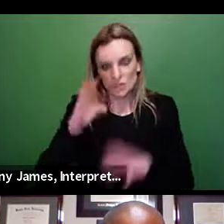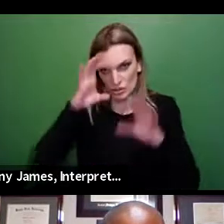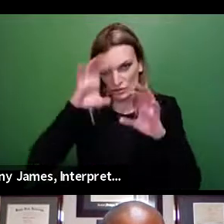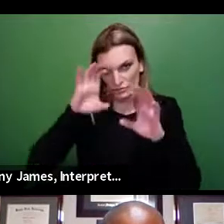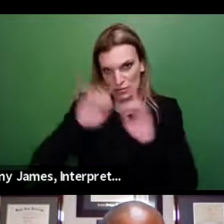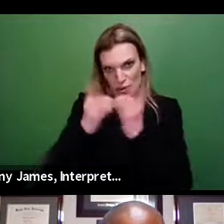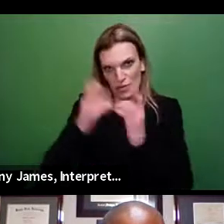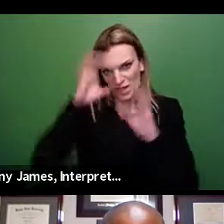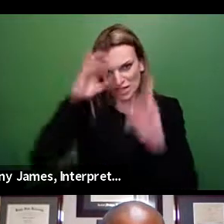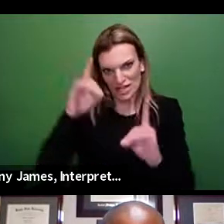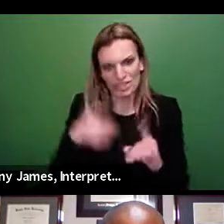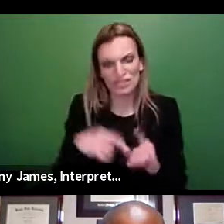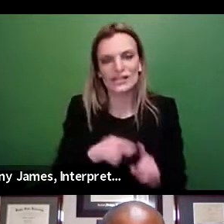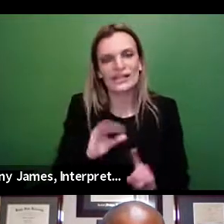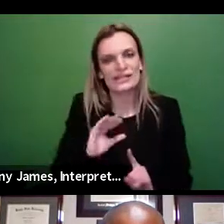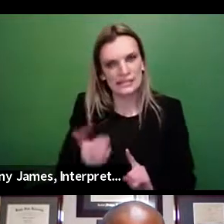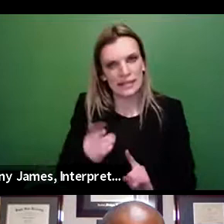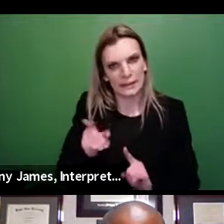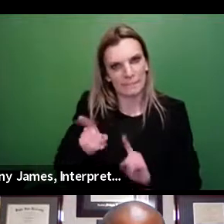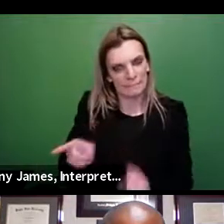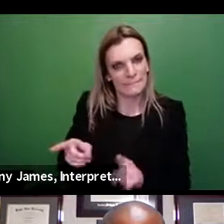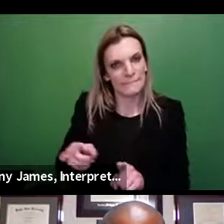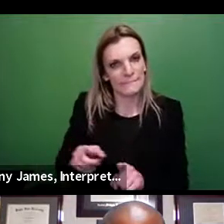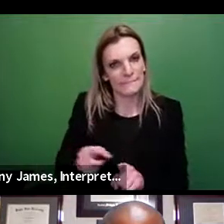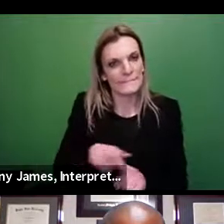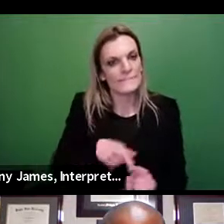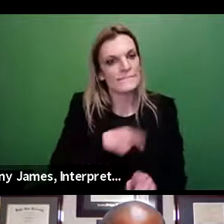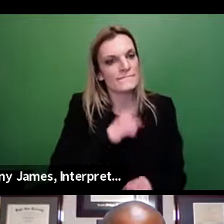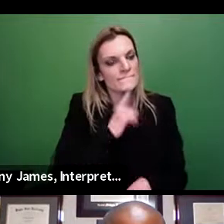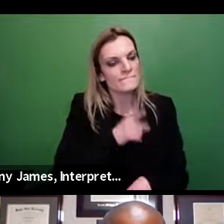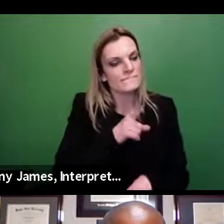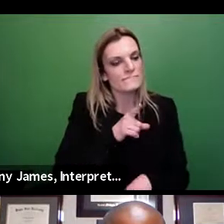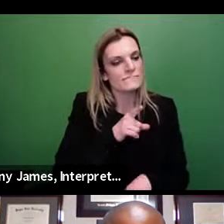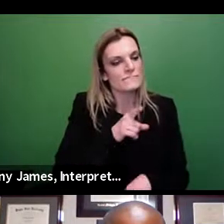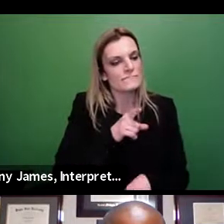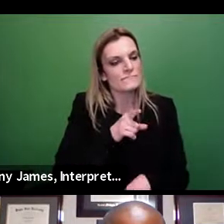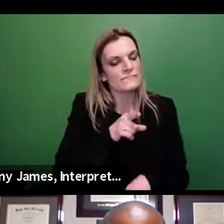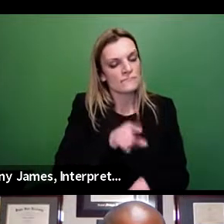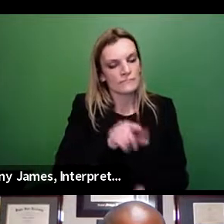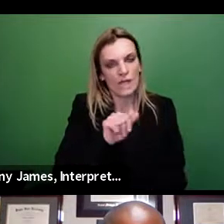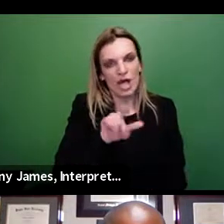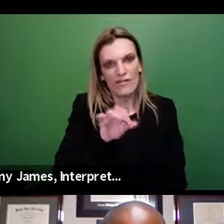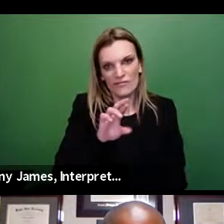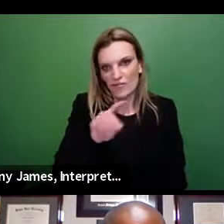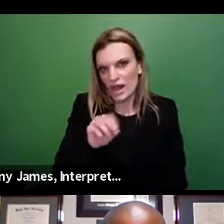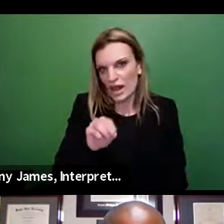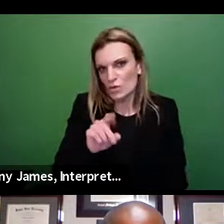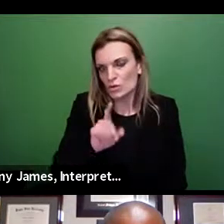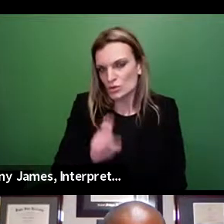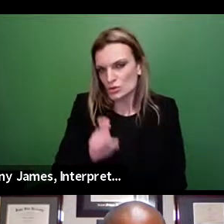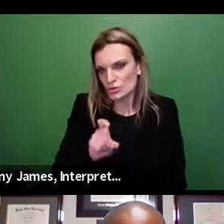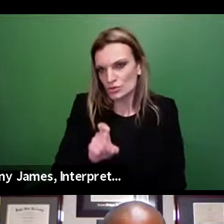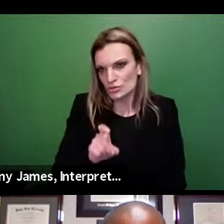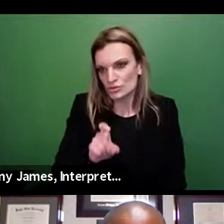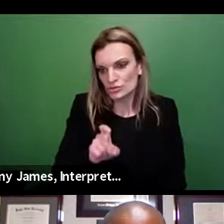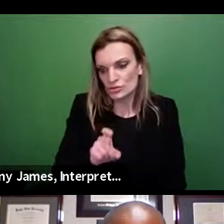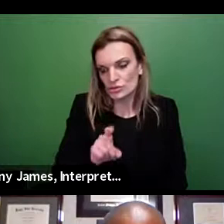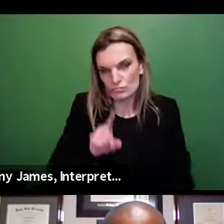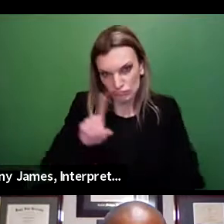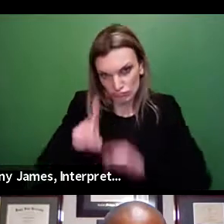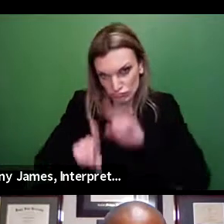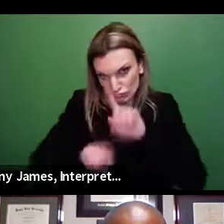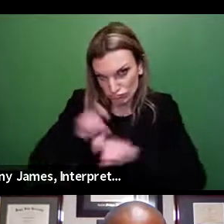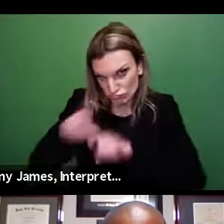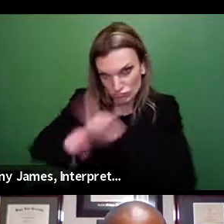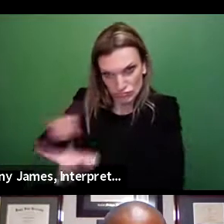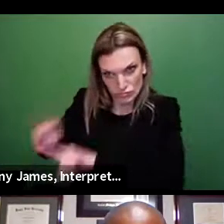me that he would need to at least inquire as to whether or not those departments thought they